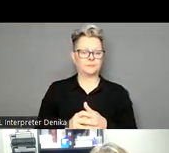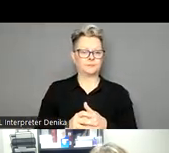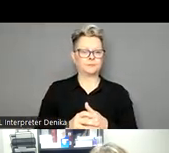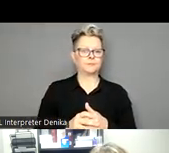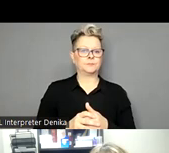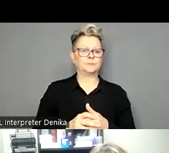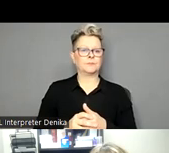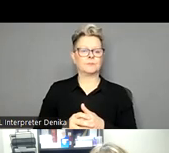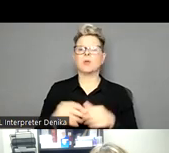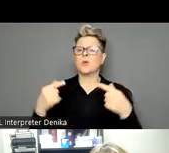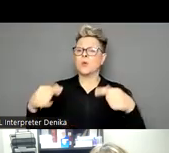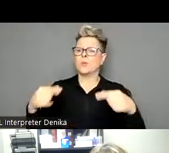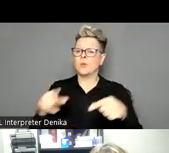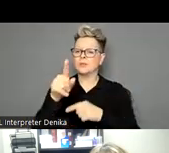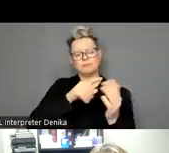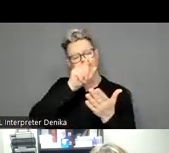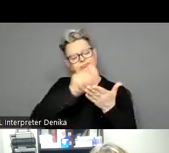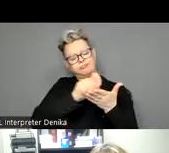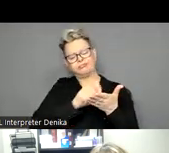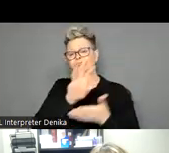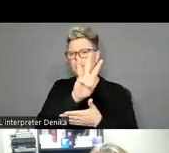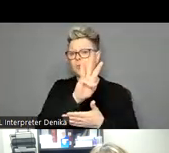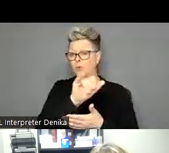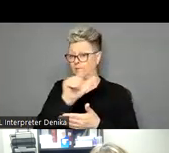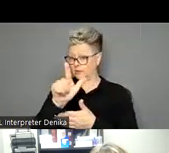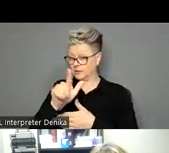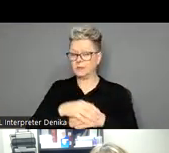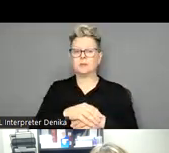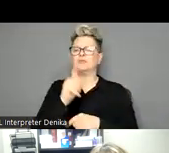When you're drafting your will, you might want to consider